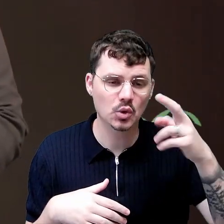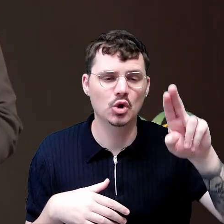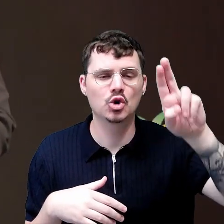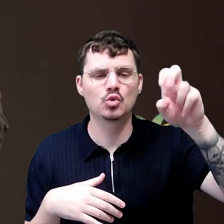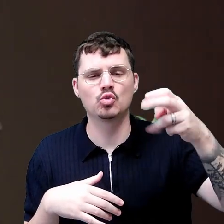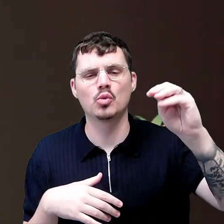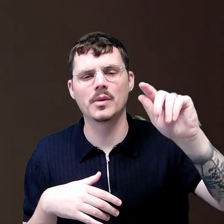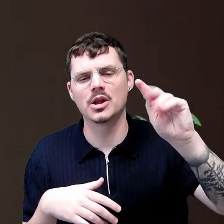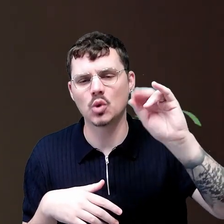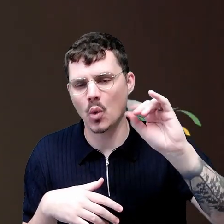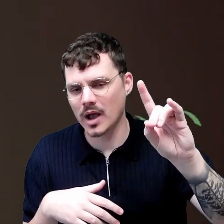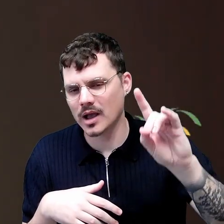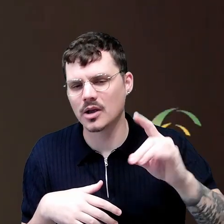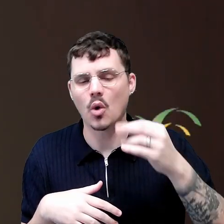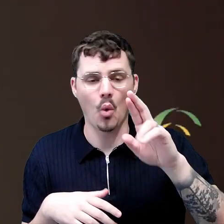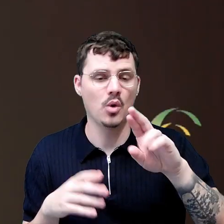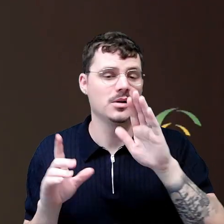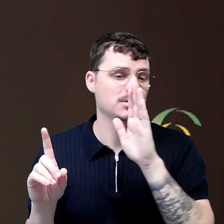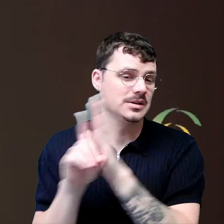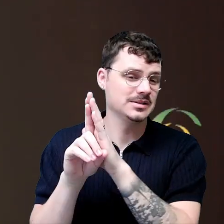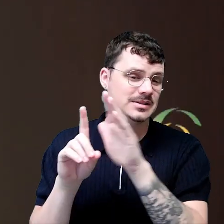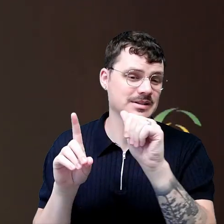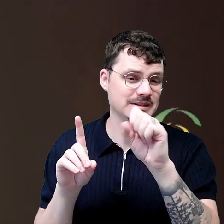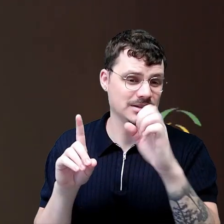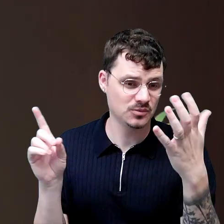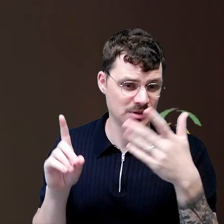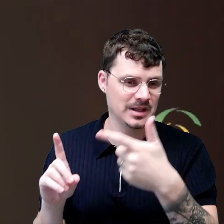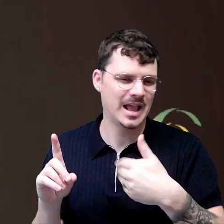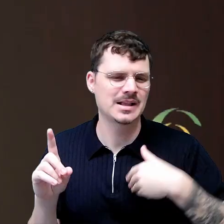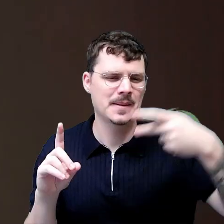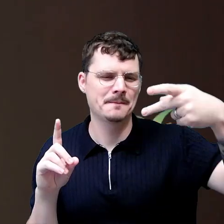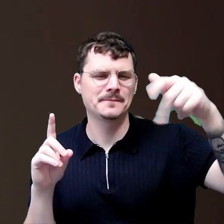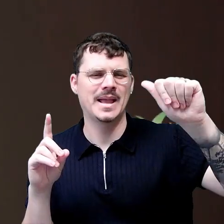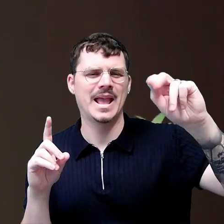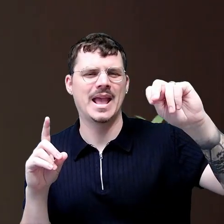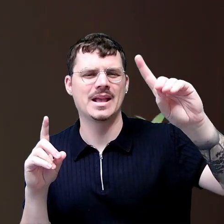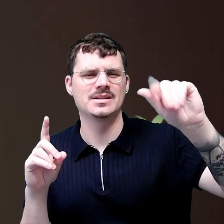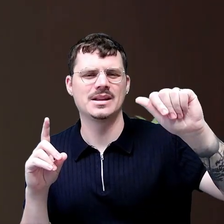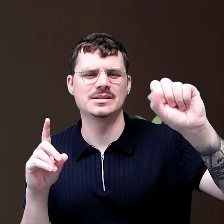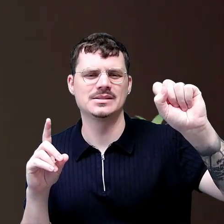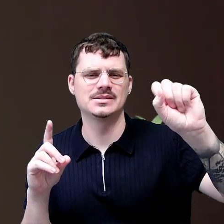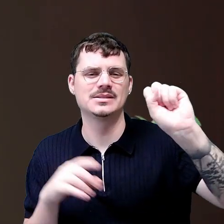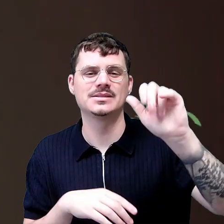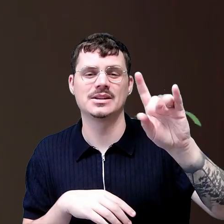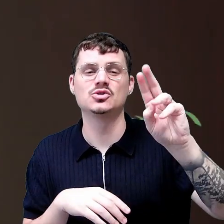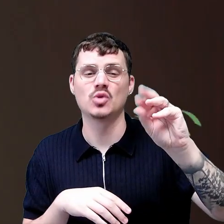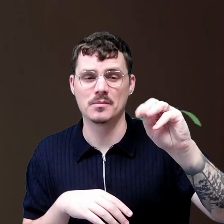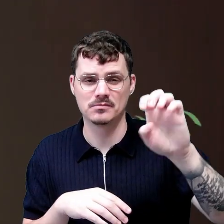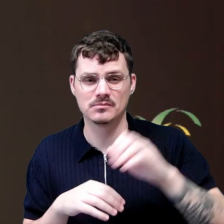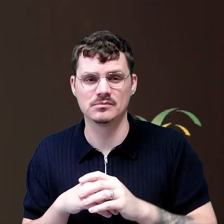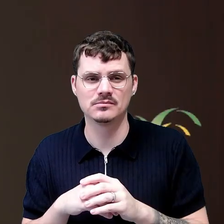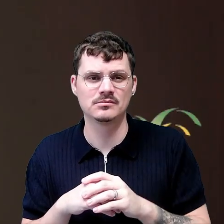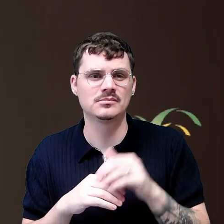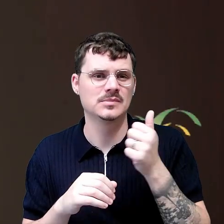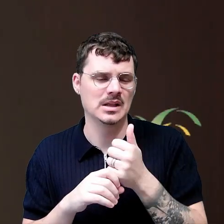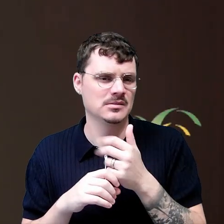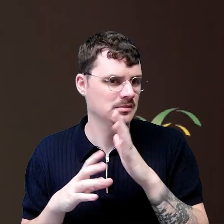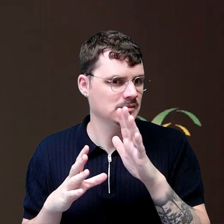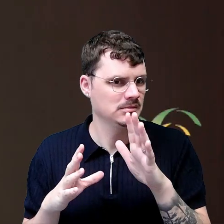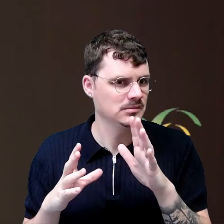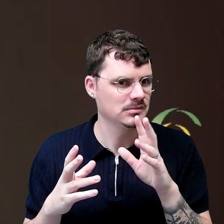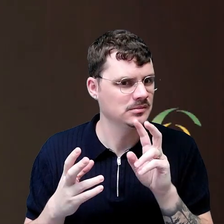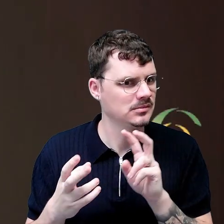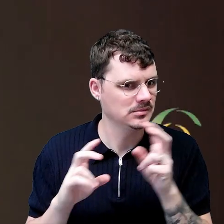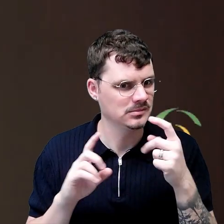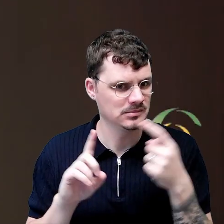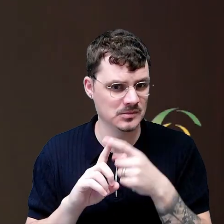or rheumatoid, or in his case, Pandas syndrome. It's a very controversial condition, but